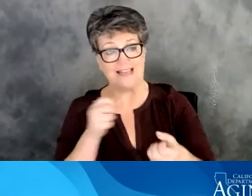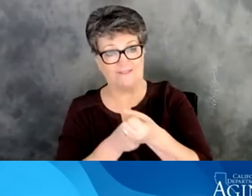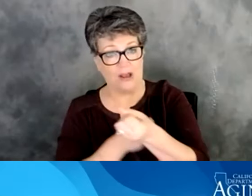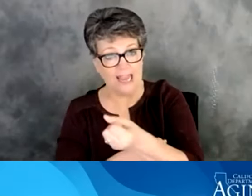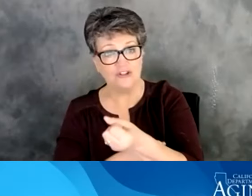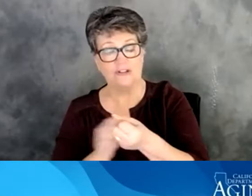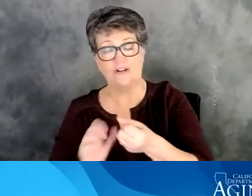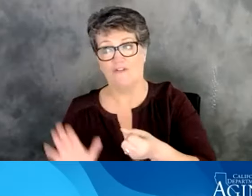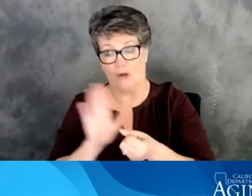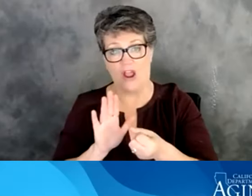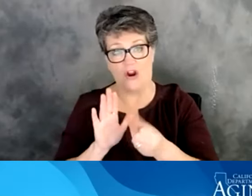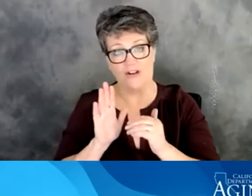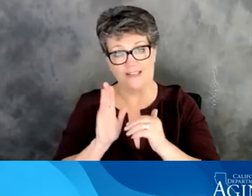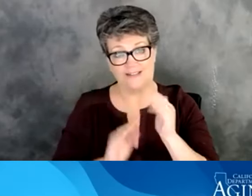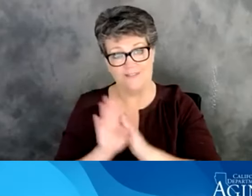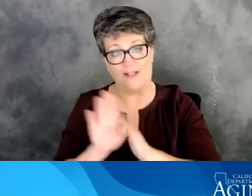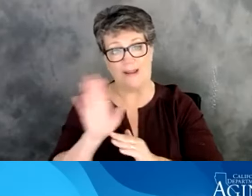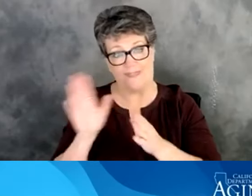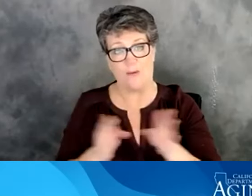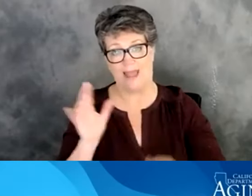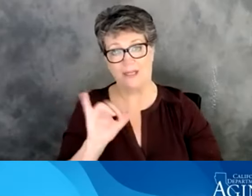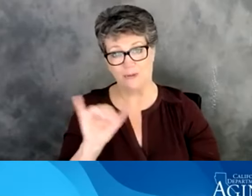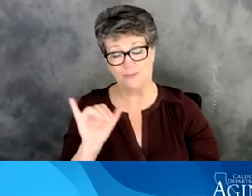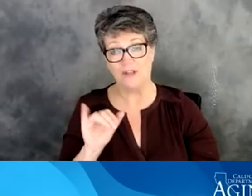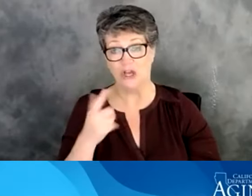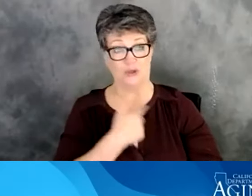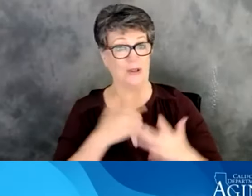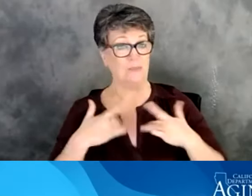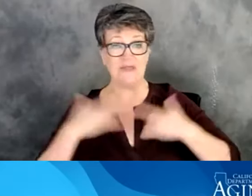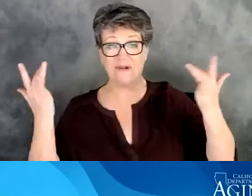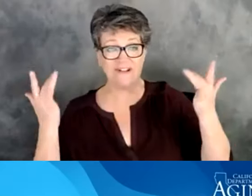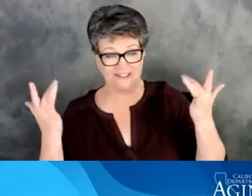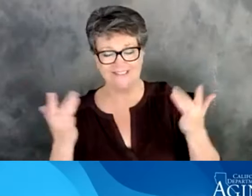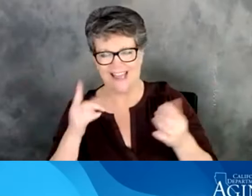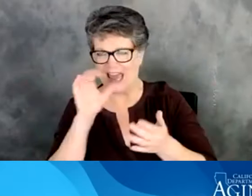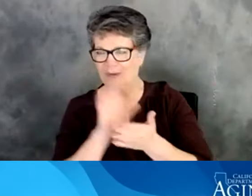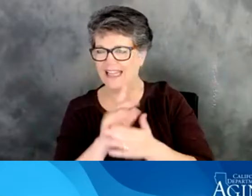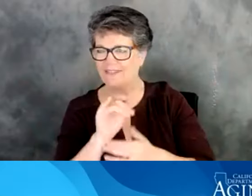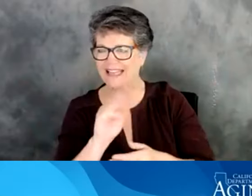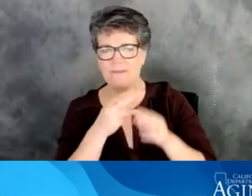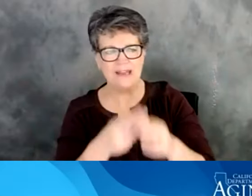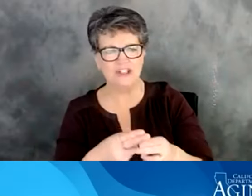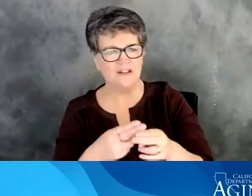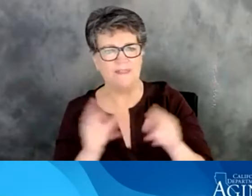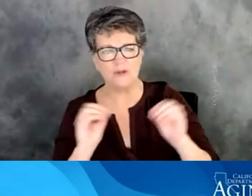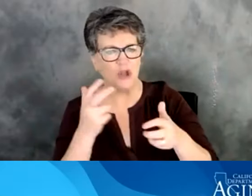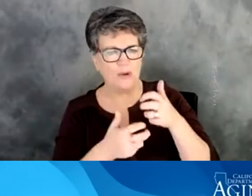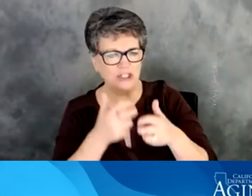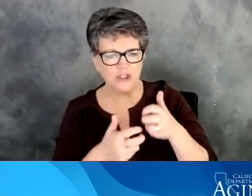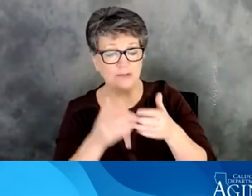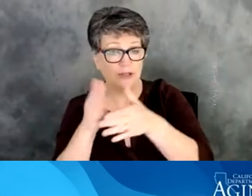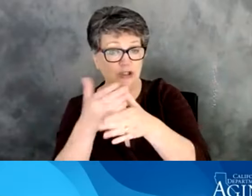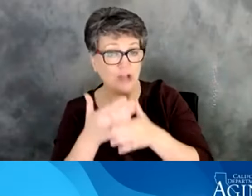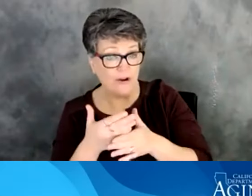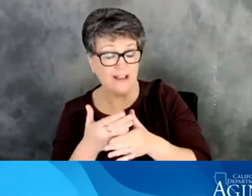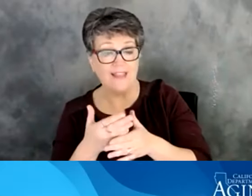for developing their plan as well. So we were thrilled. I believe Kim mentioned that there's no issues in terms of sharing that